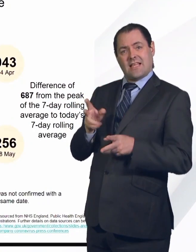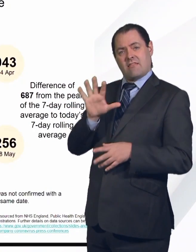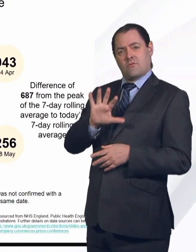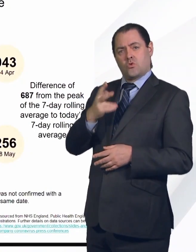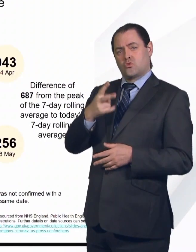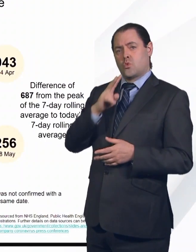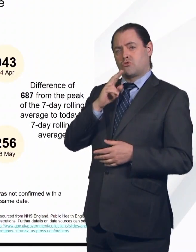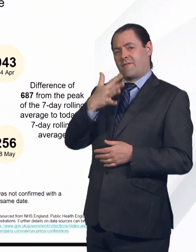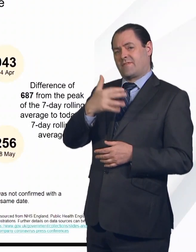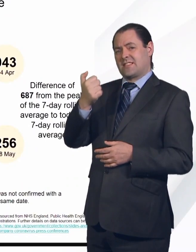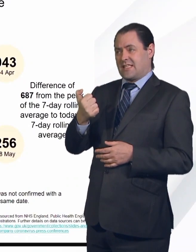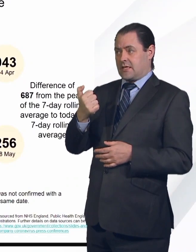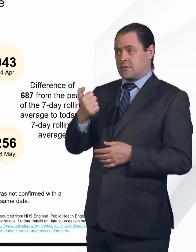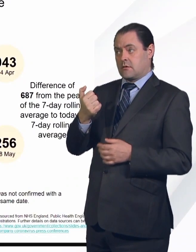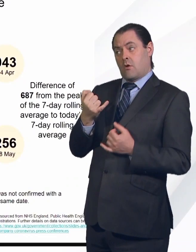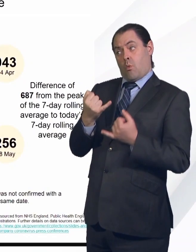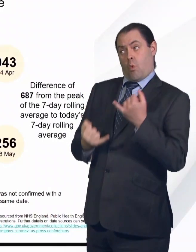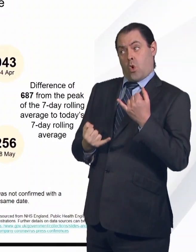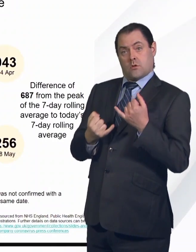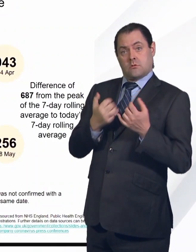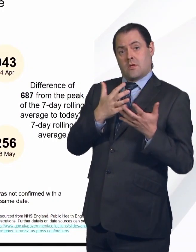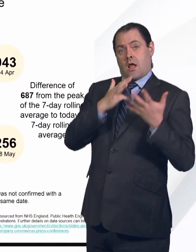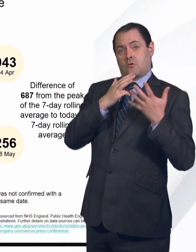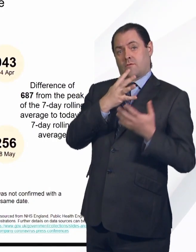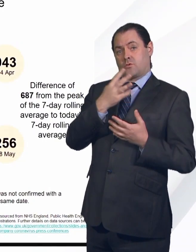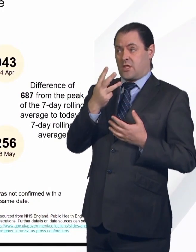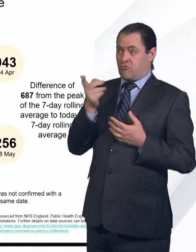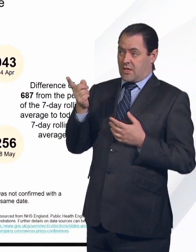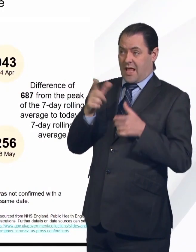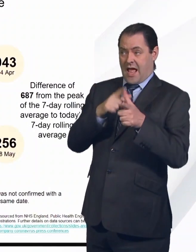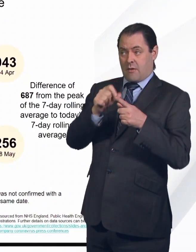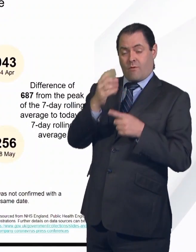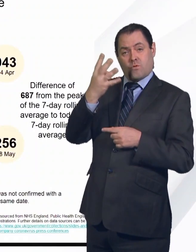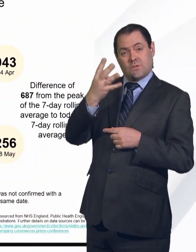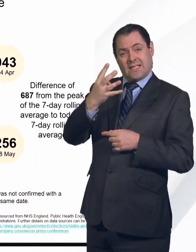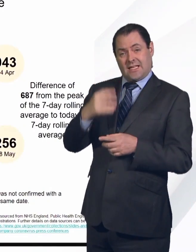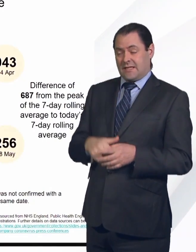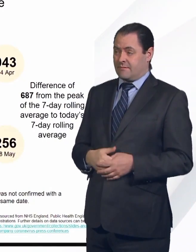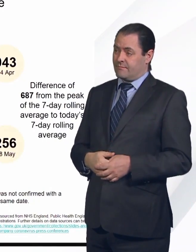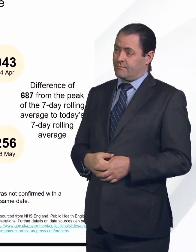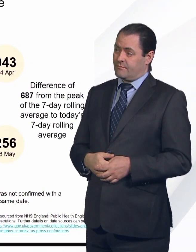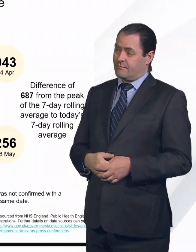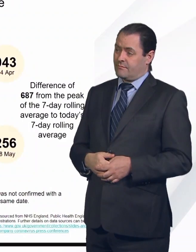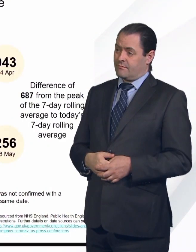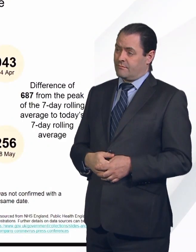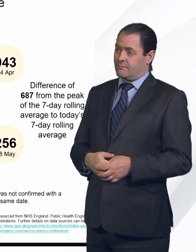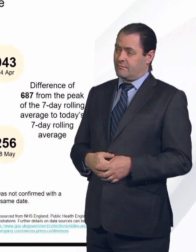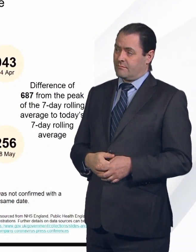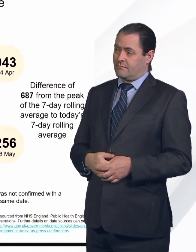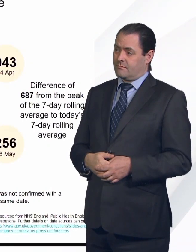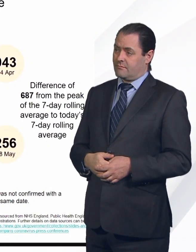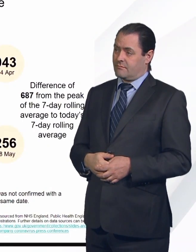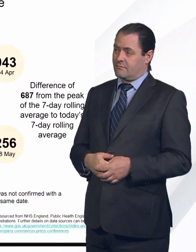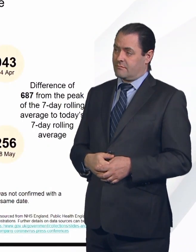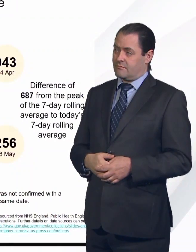from a peak of 943 on the 14th of April. While every death is